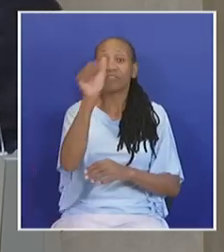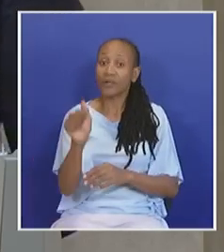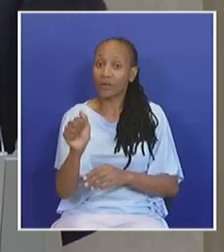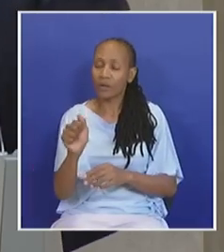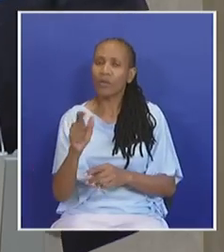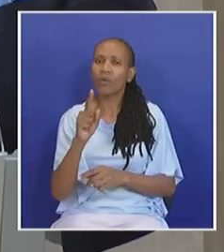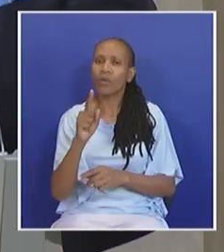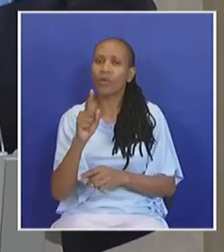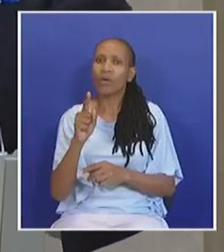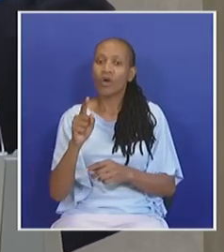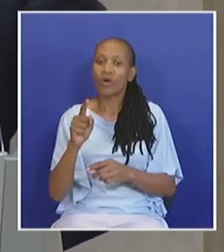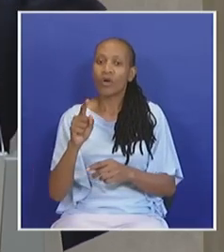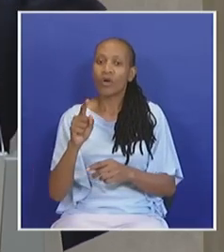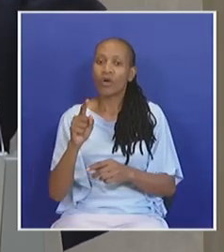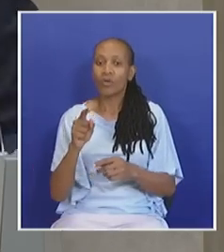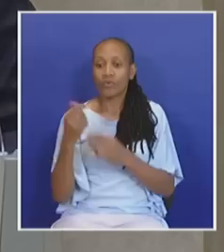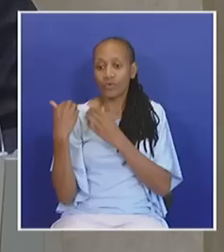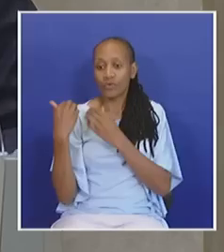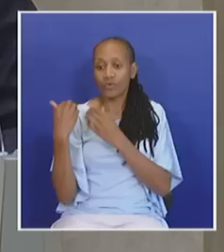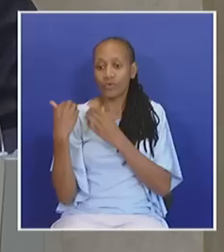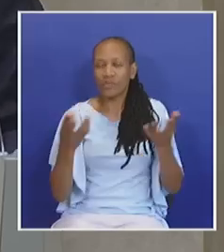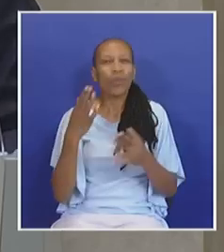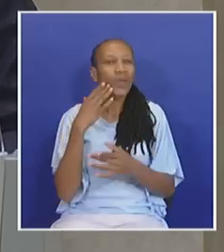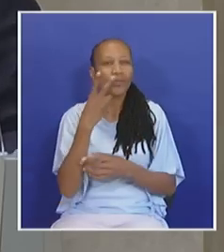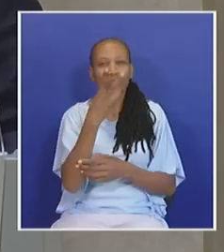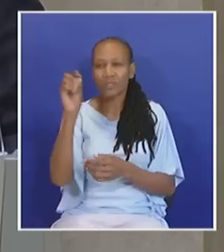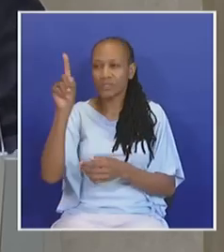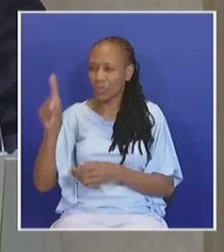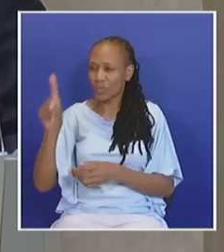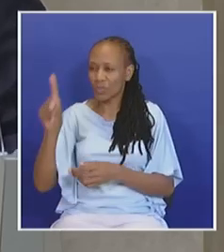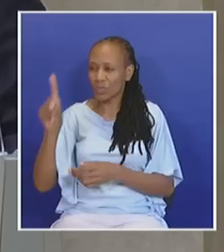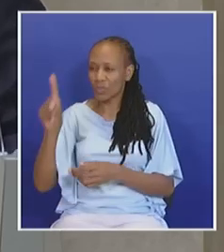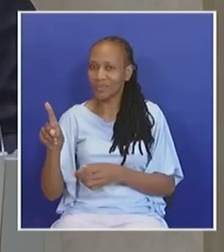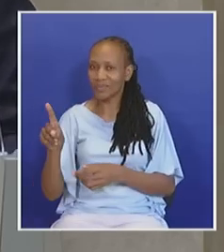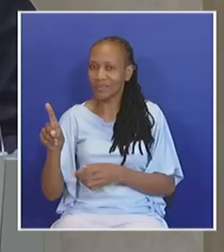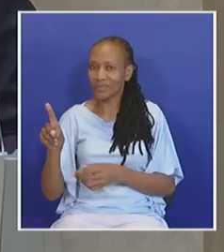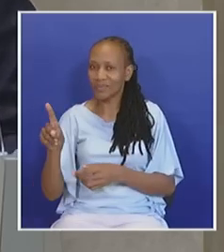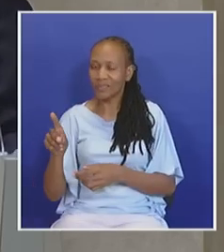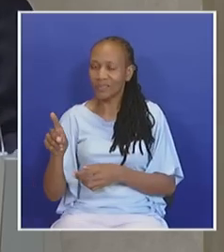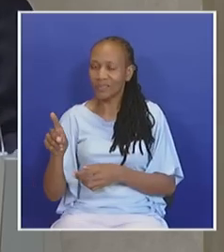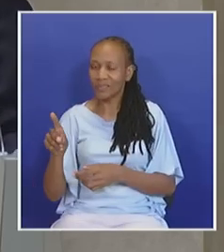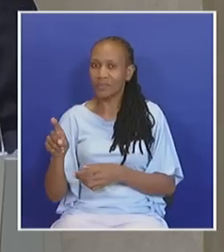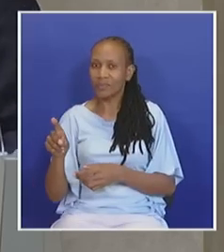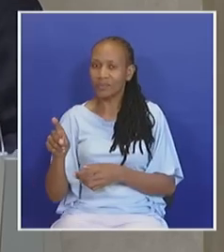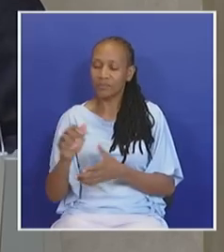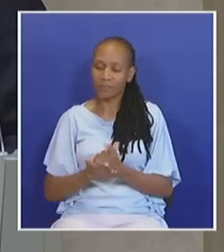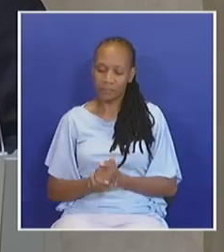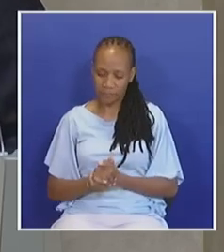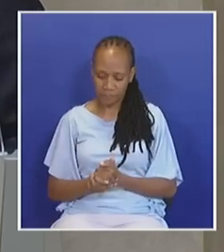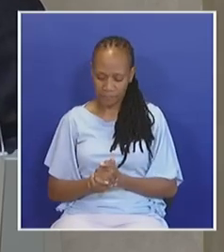in Durban in 2001 that the Department of Justice and Constitutional Development